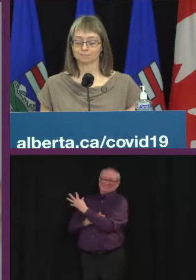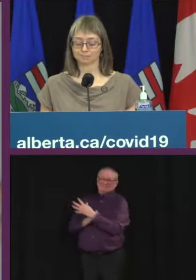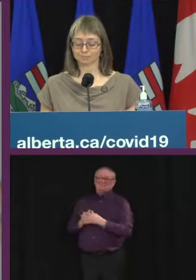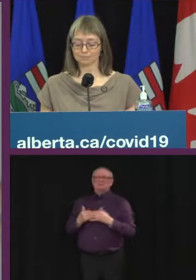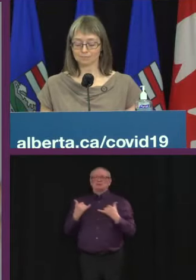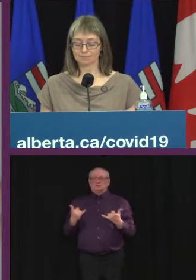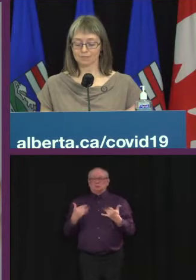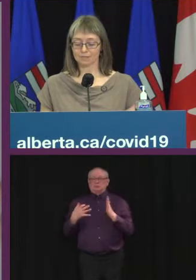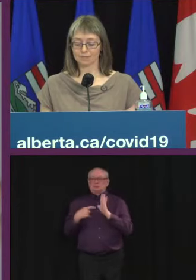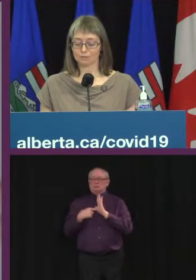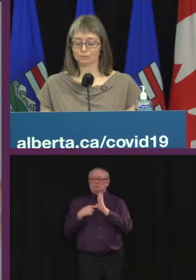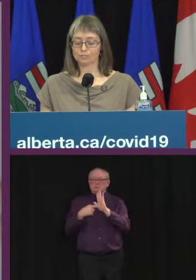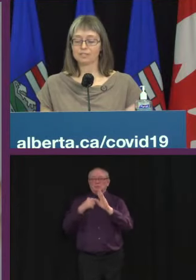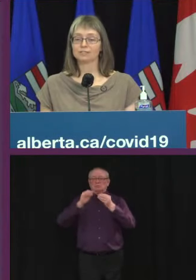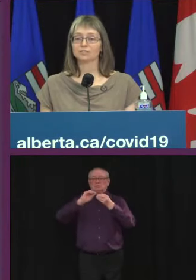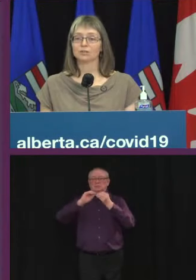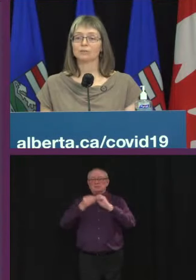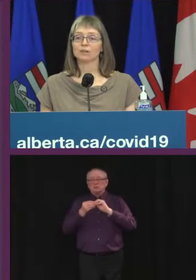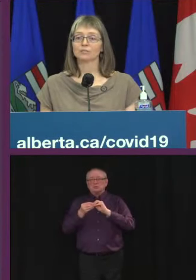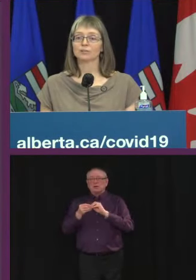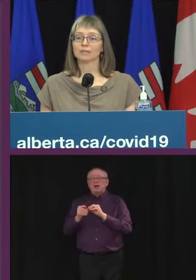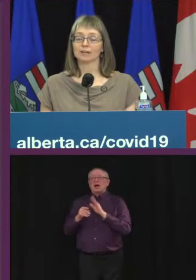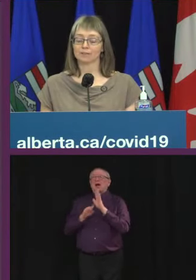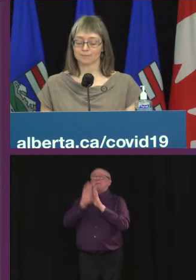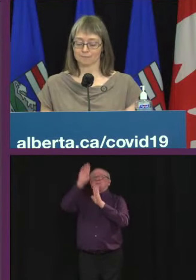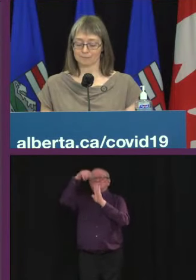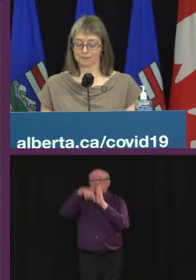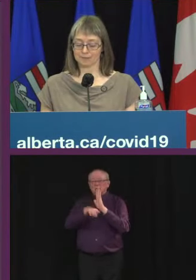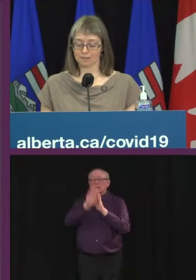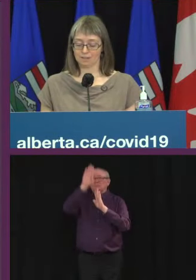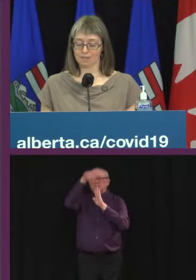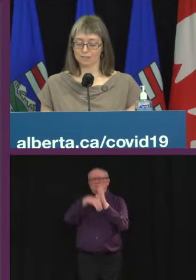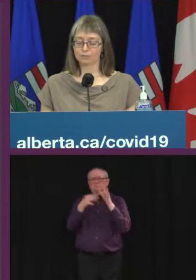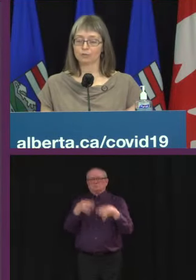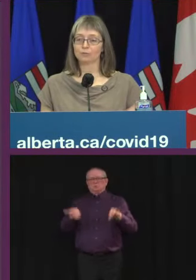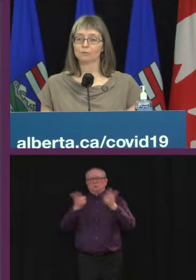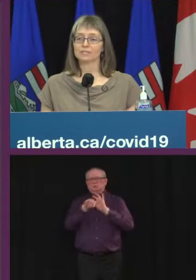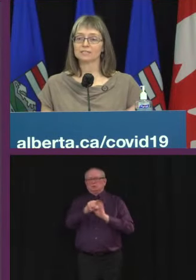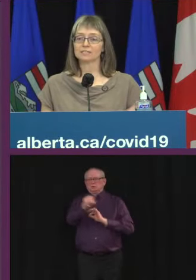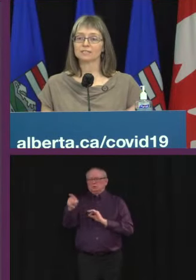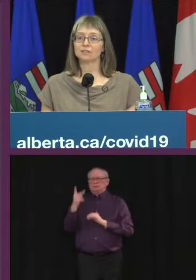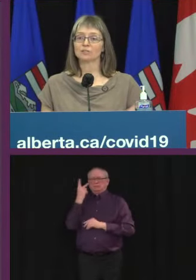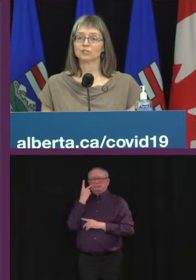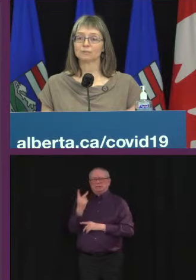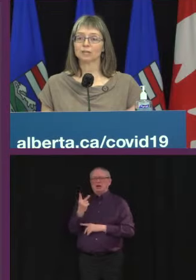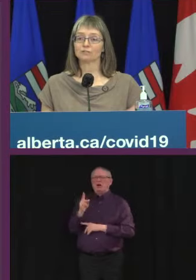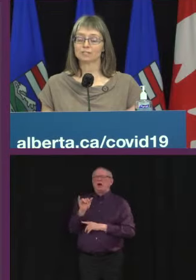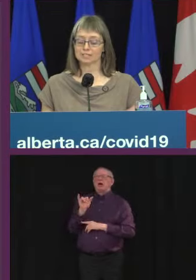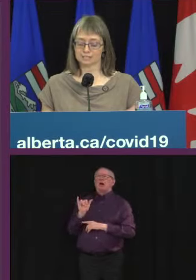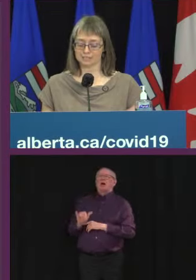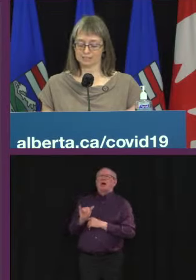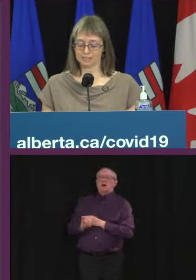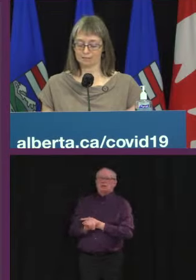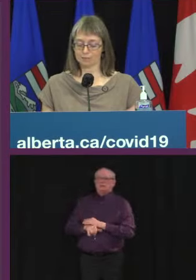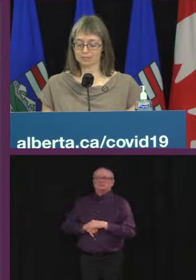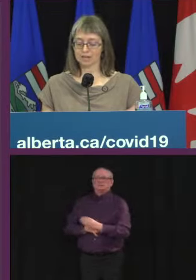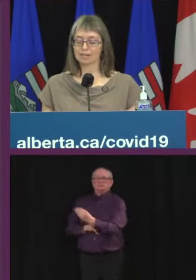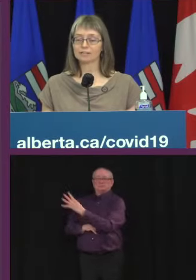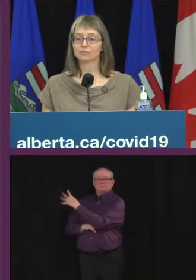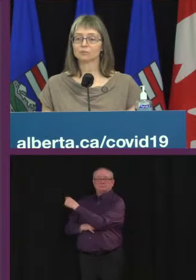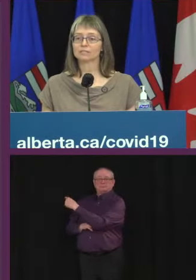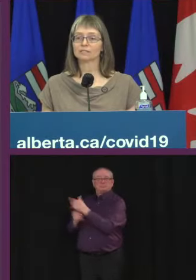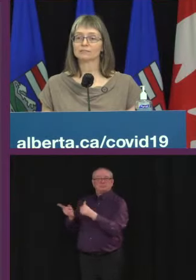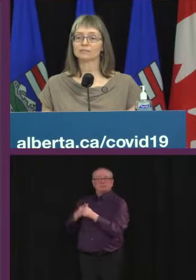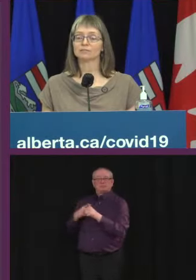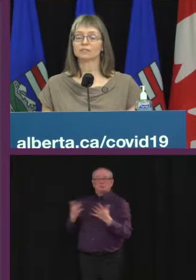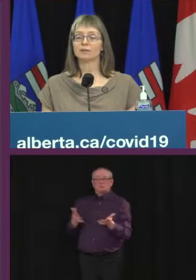sharing. First, let's start with long-term care. As you know, residents in long-term care facilities have among the